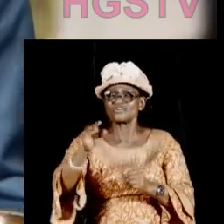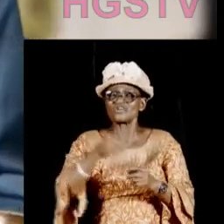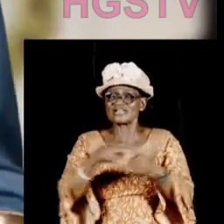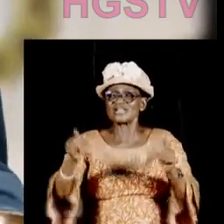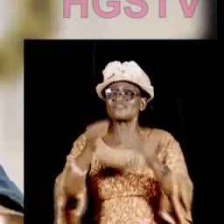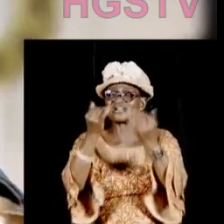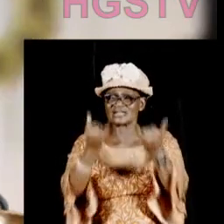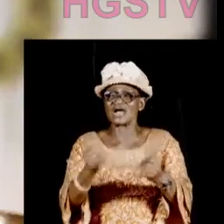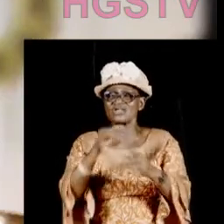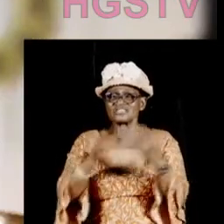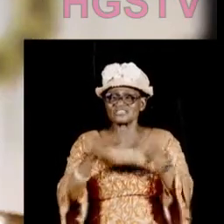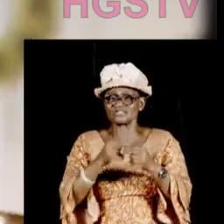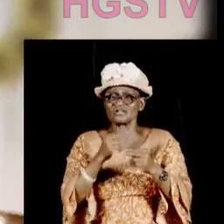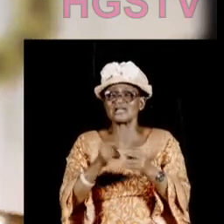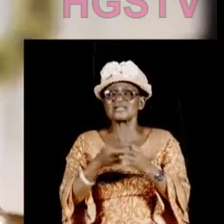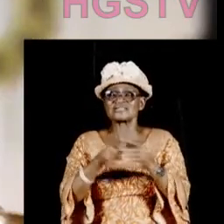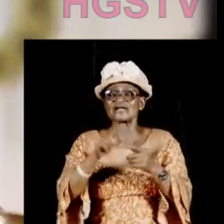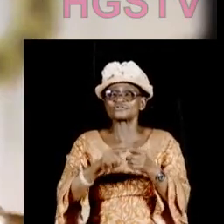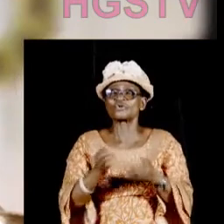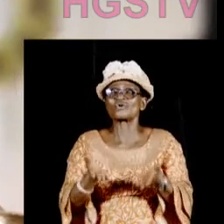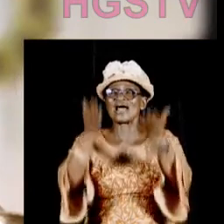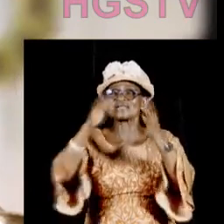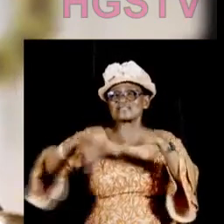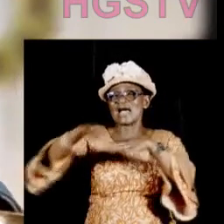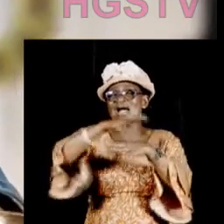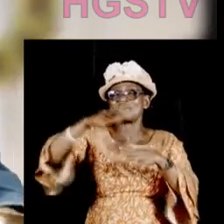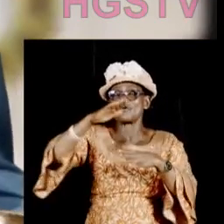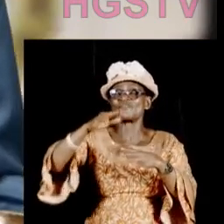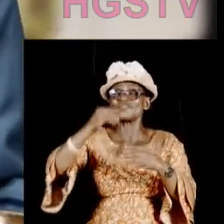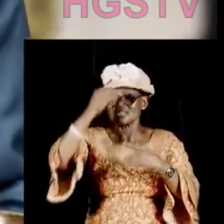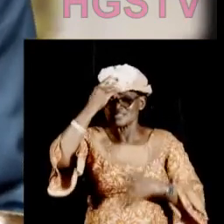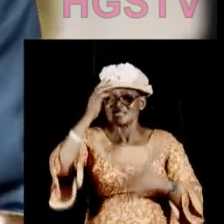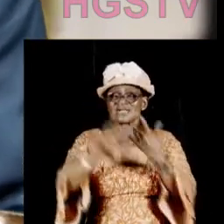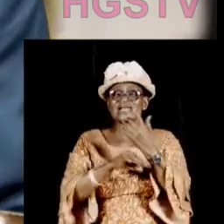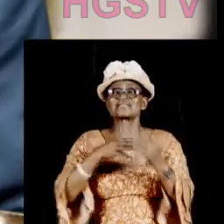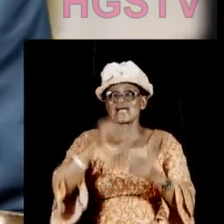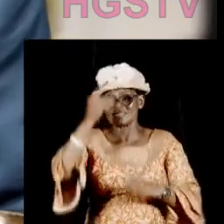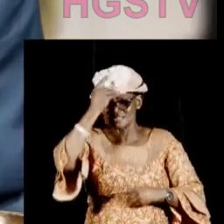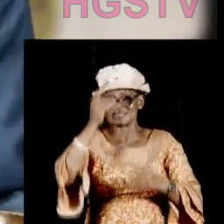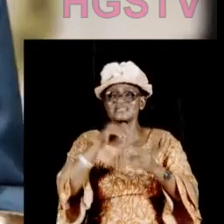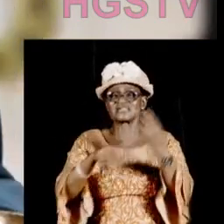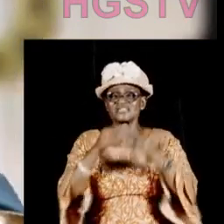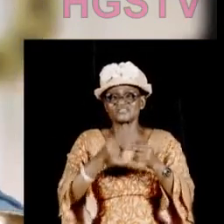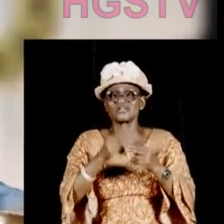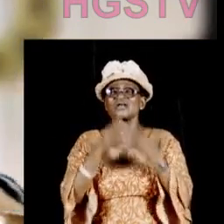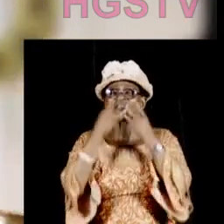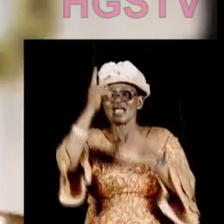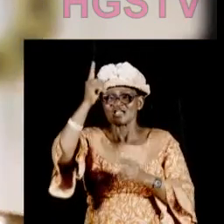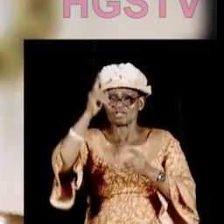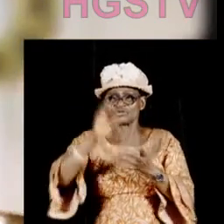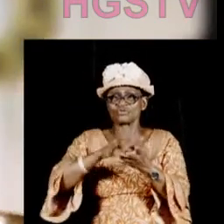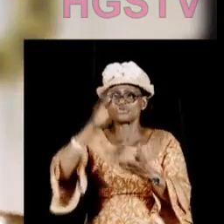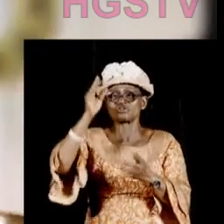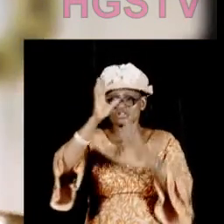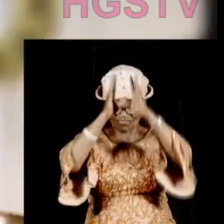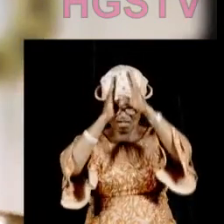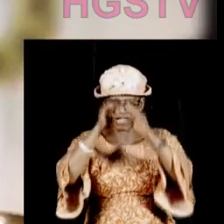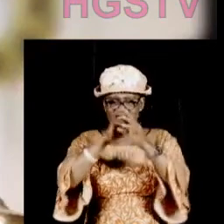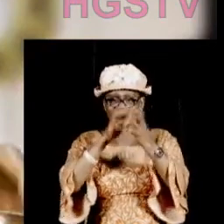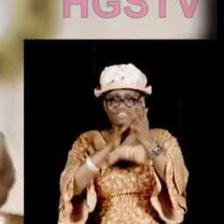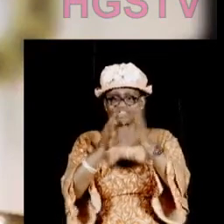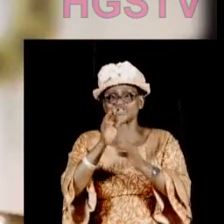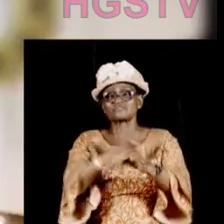Jesus. Amen. Begin to rise above sickness and disease in Jesus' name. Amen. Thank you, gracious Father. In Jesus' mighty name,